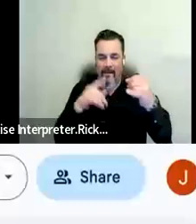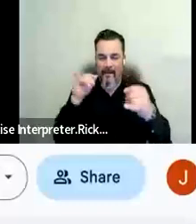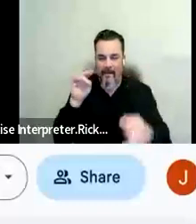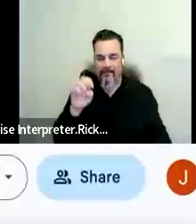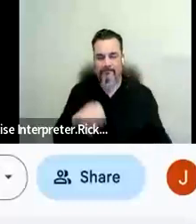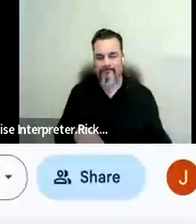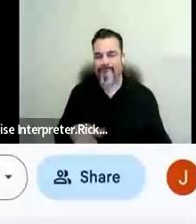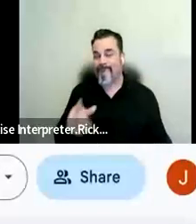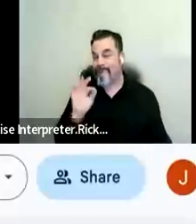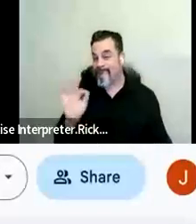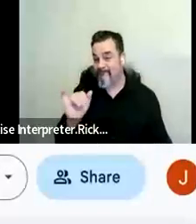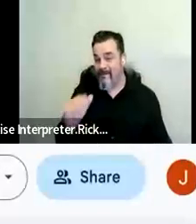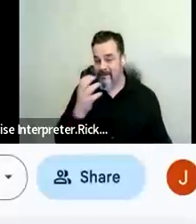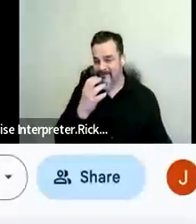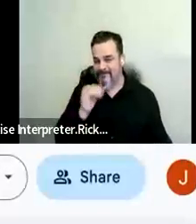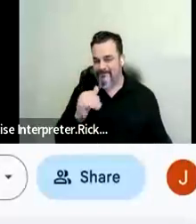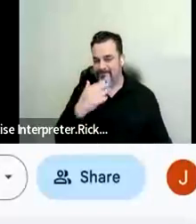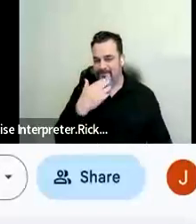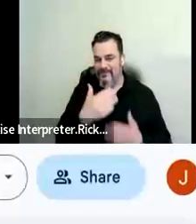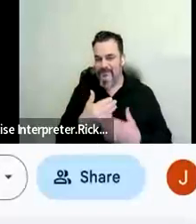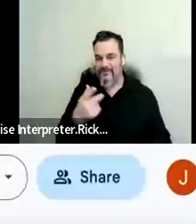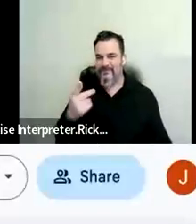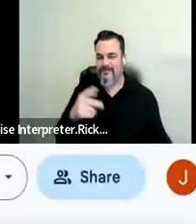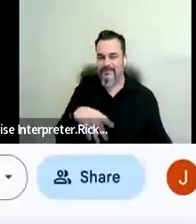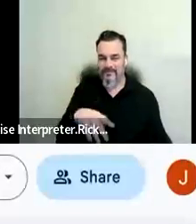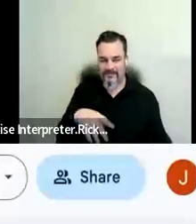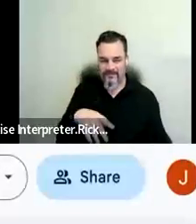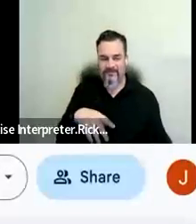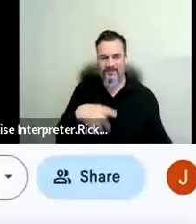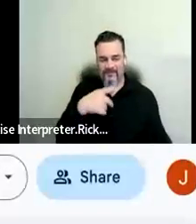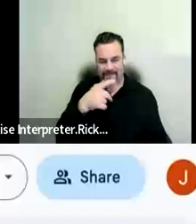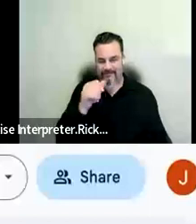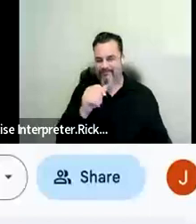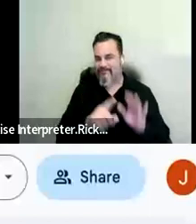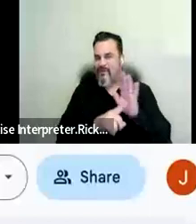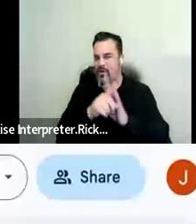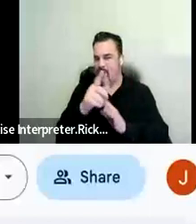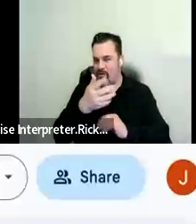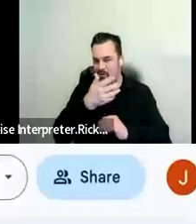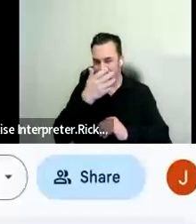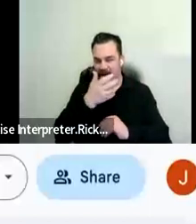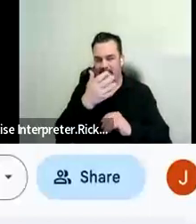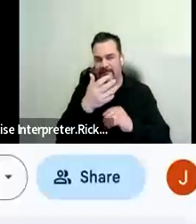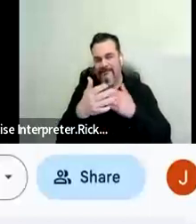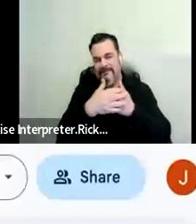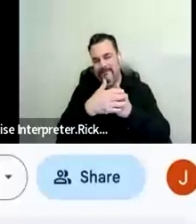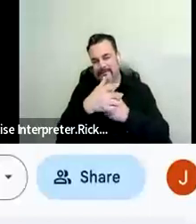That's awesome. Thank you. Tall, Sarah Witt, tall grasses are growing near a sandy